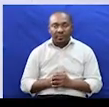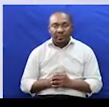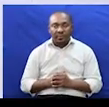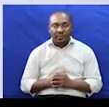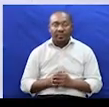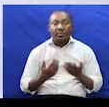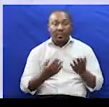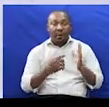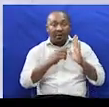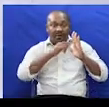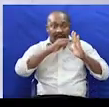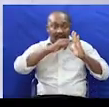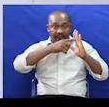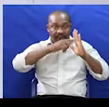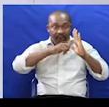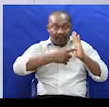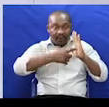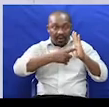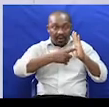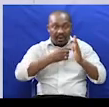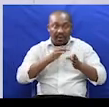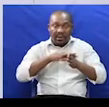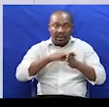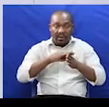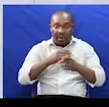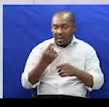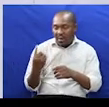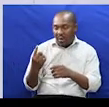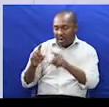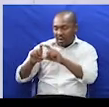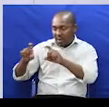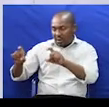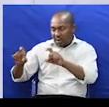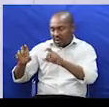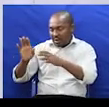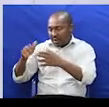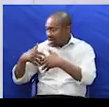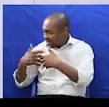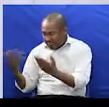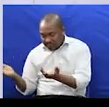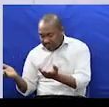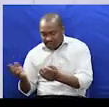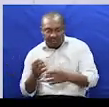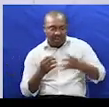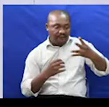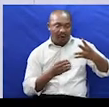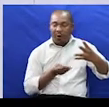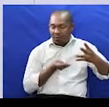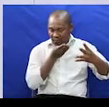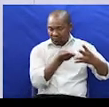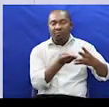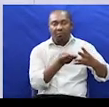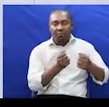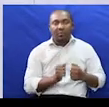This formula is applied when one component is missing, 5 components is given. So let us derive the formula and